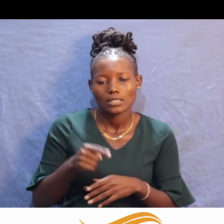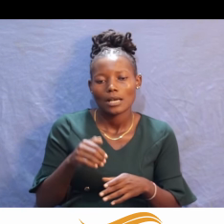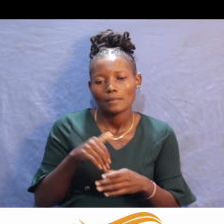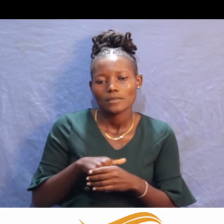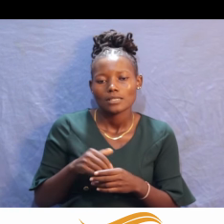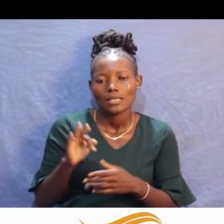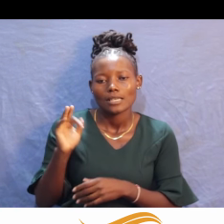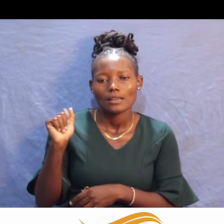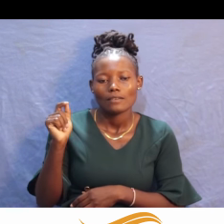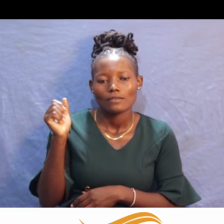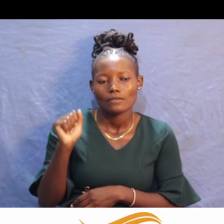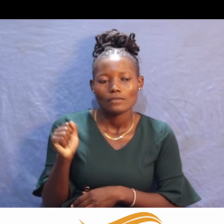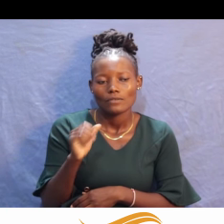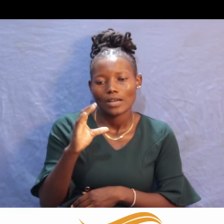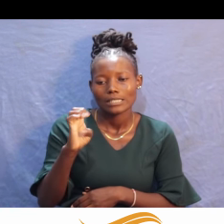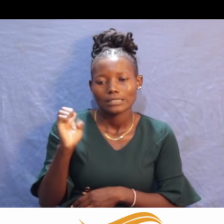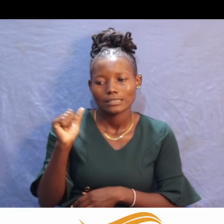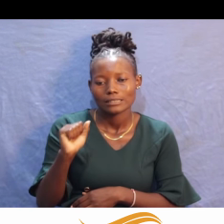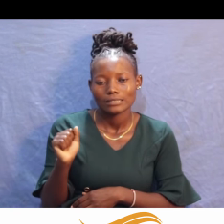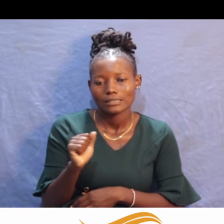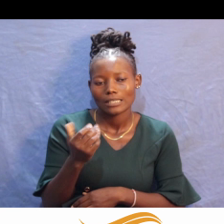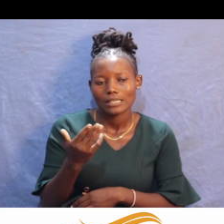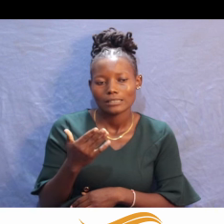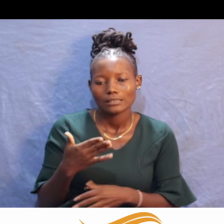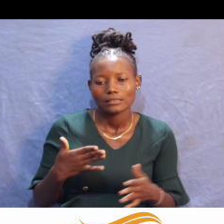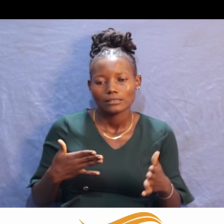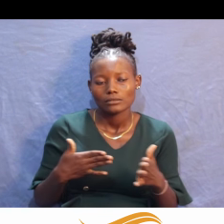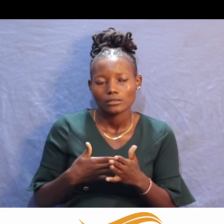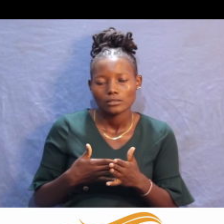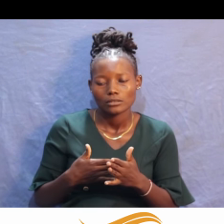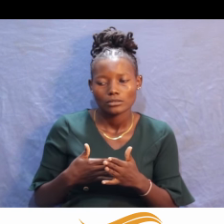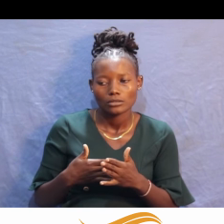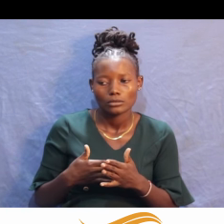Fat cells are very tenacious, they're very resistant to